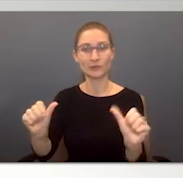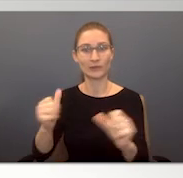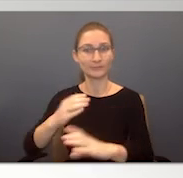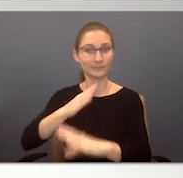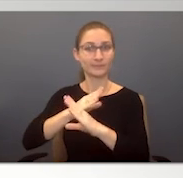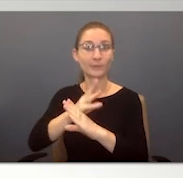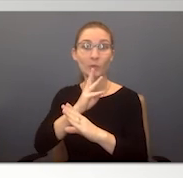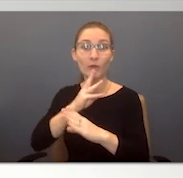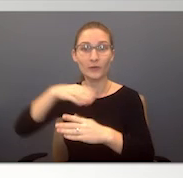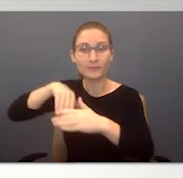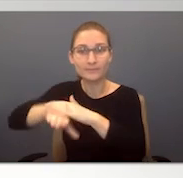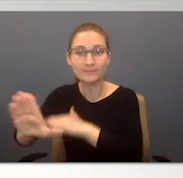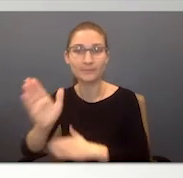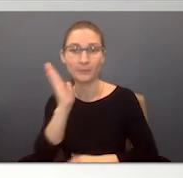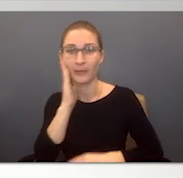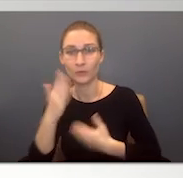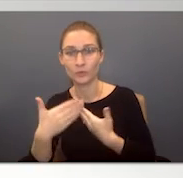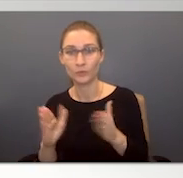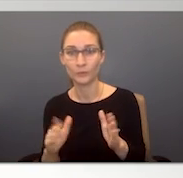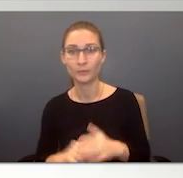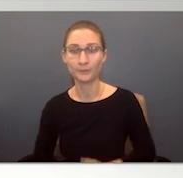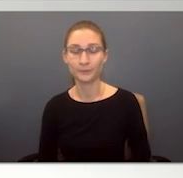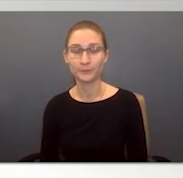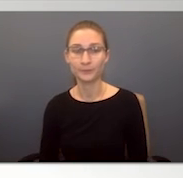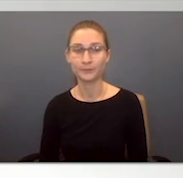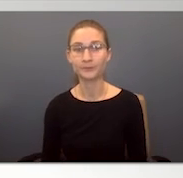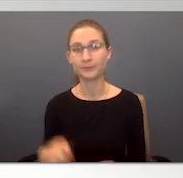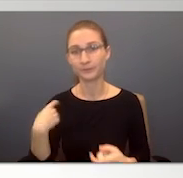going back into our bedrooms. Go ahead and go forward, please.